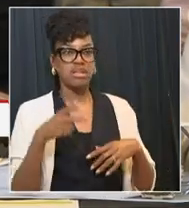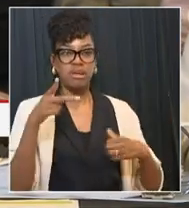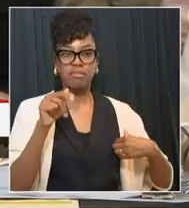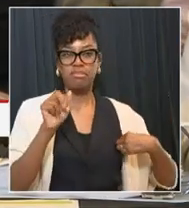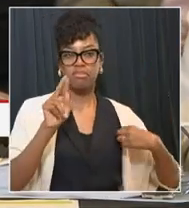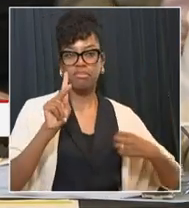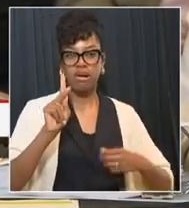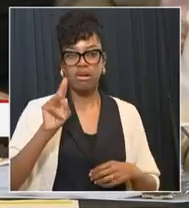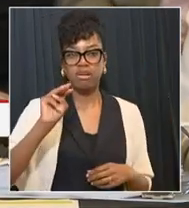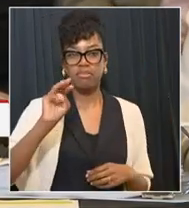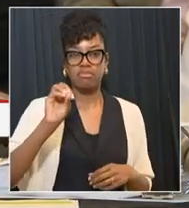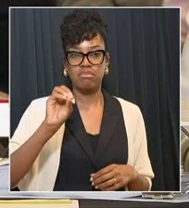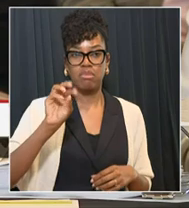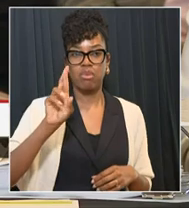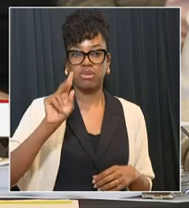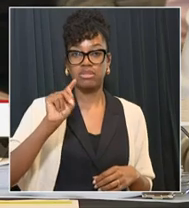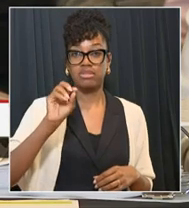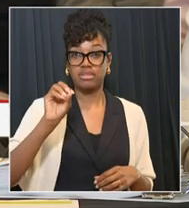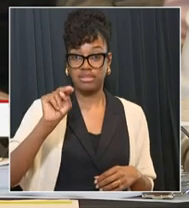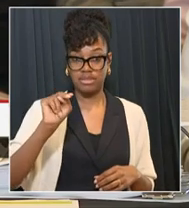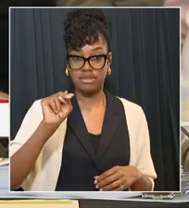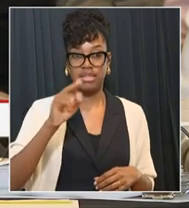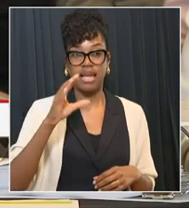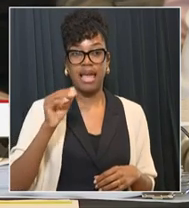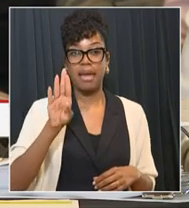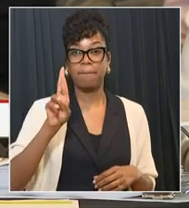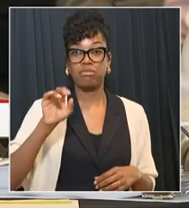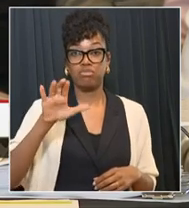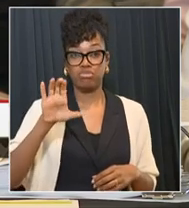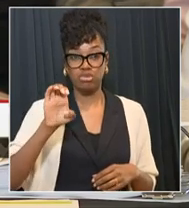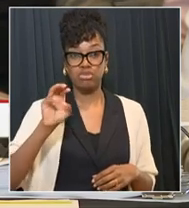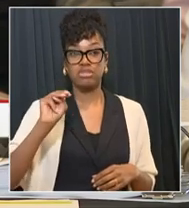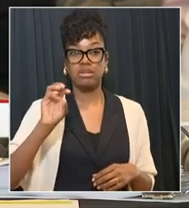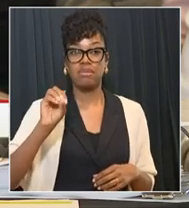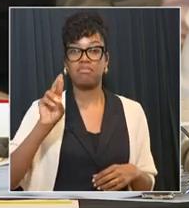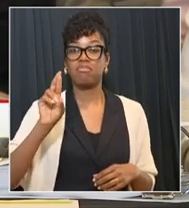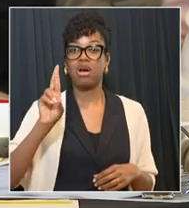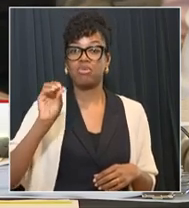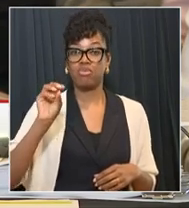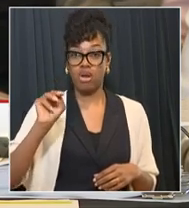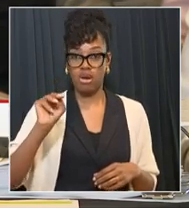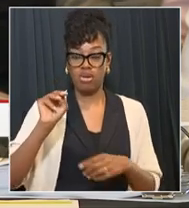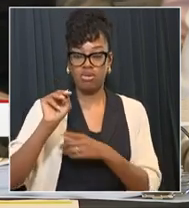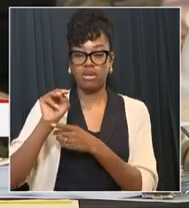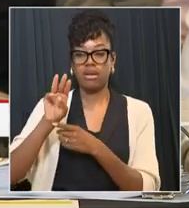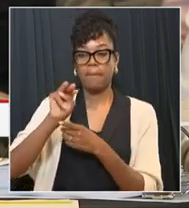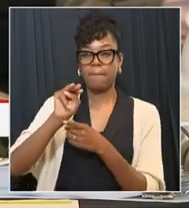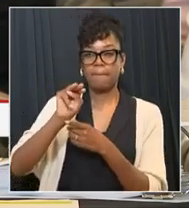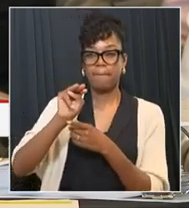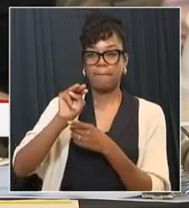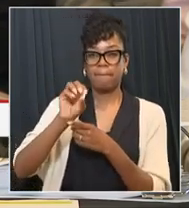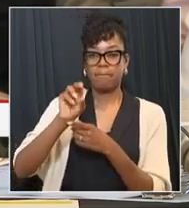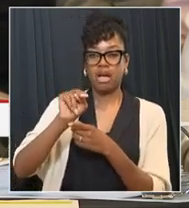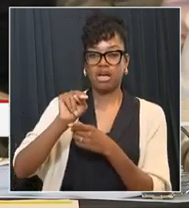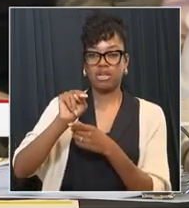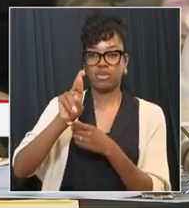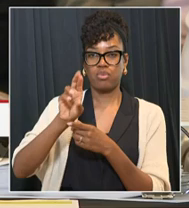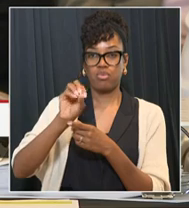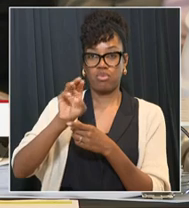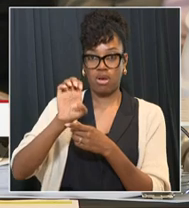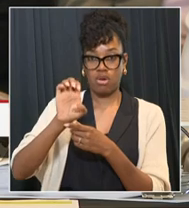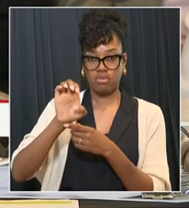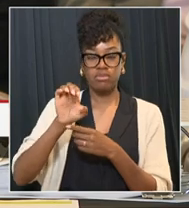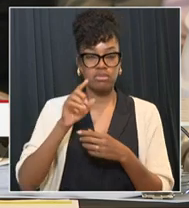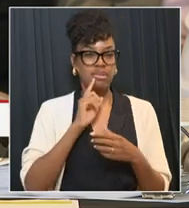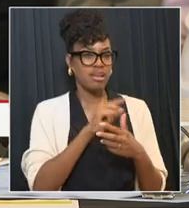we continue to be very pleased about that. And a question about block grants, I don't know if we have anything else